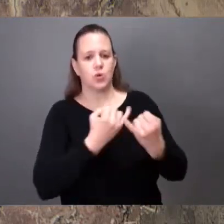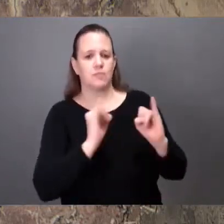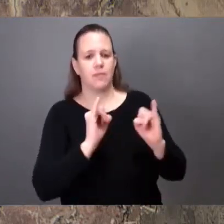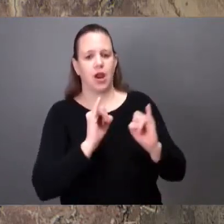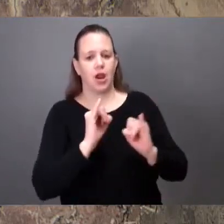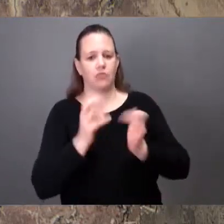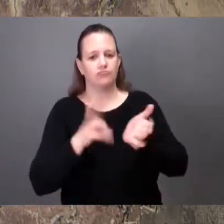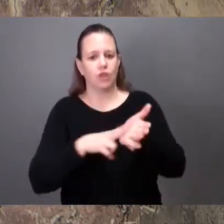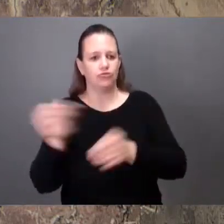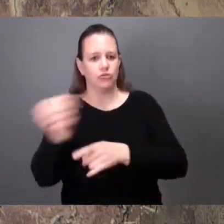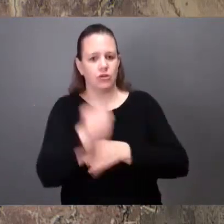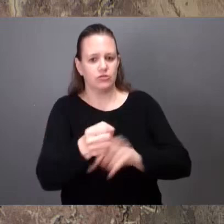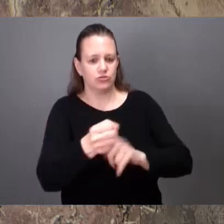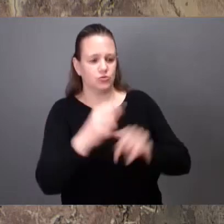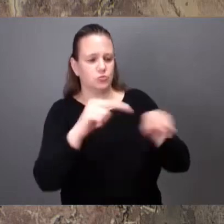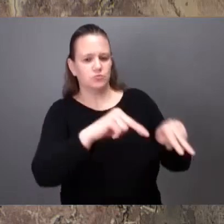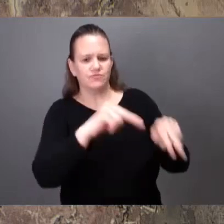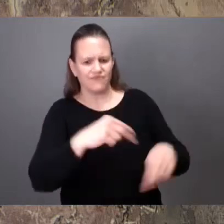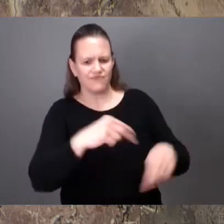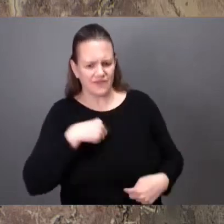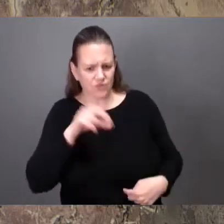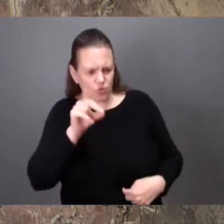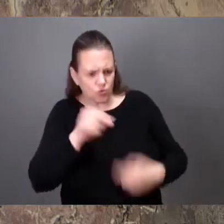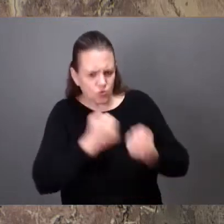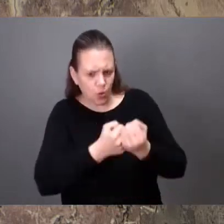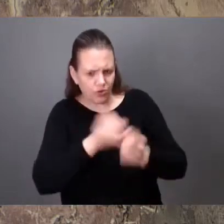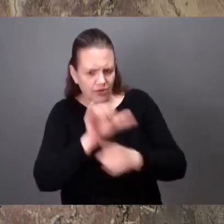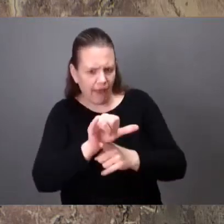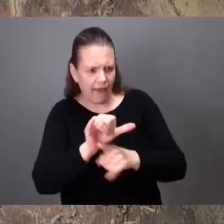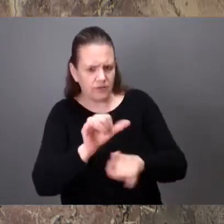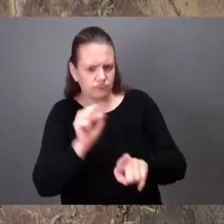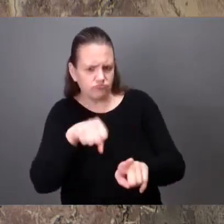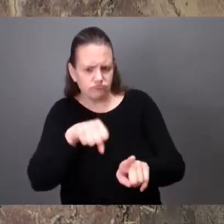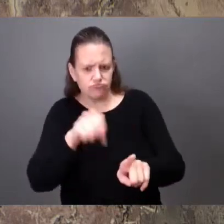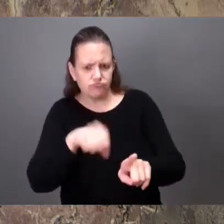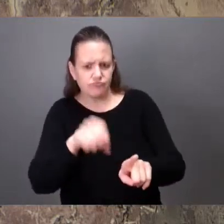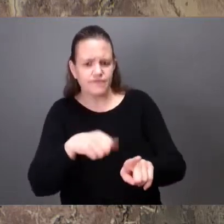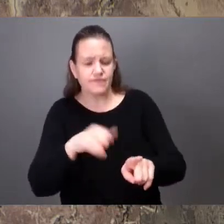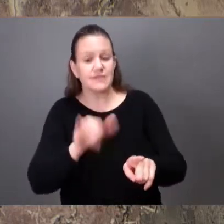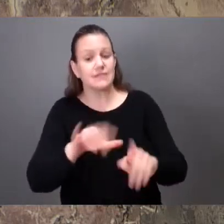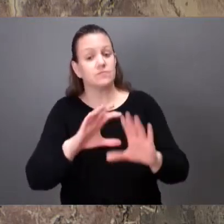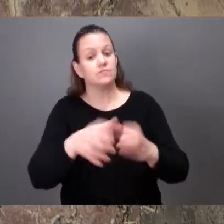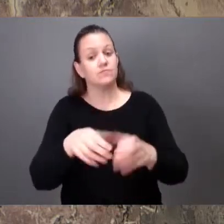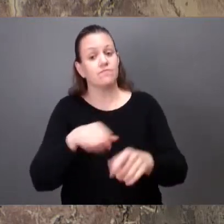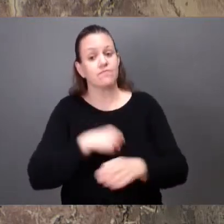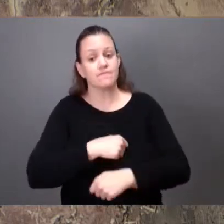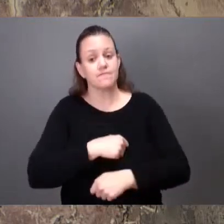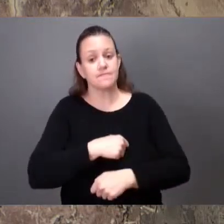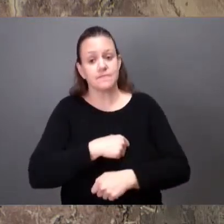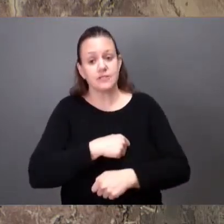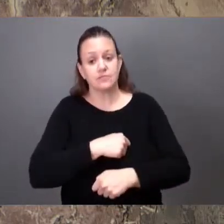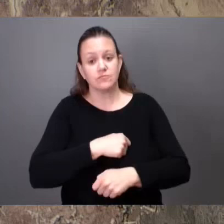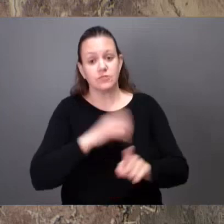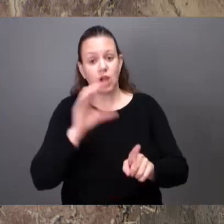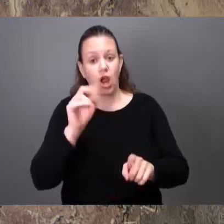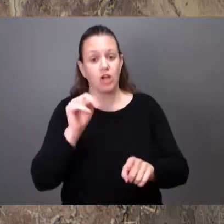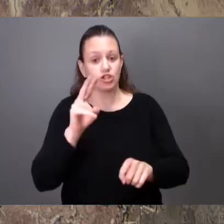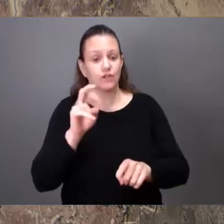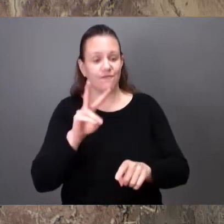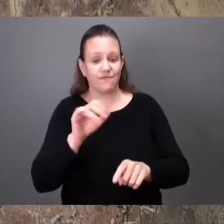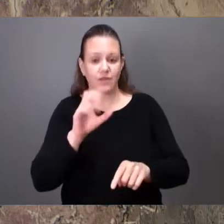In fact, the Conservation Officer Service has adopted the practice of hiring an external lawyer to